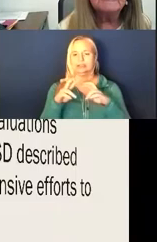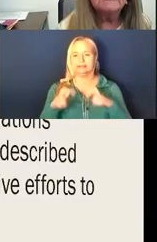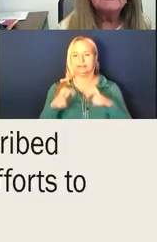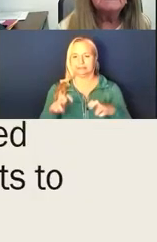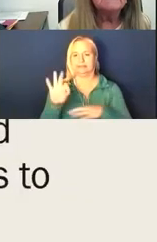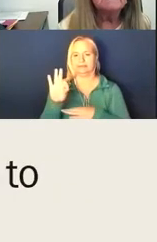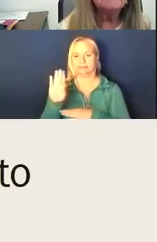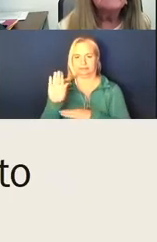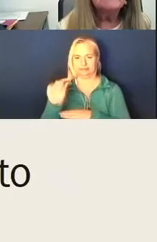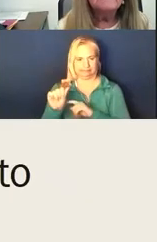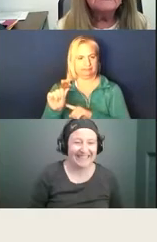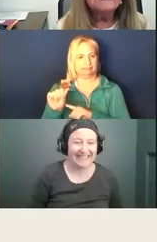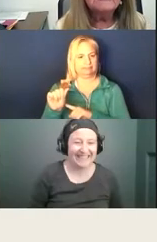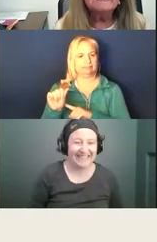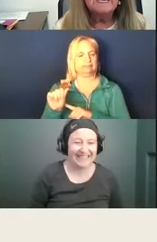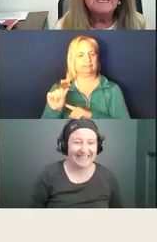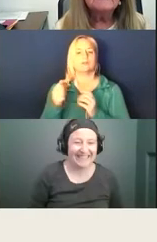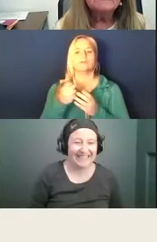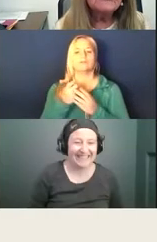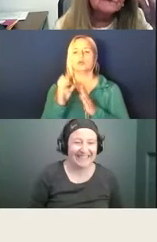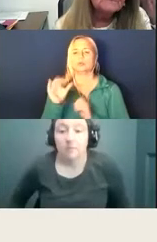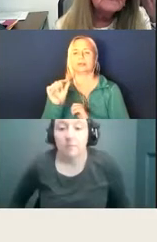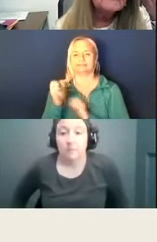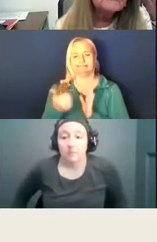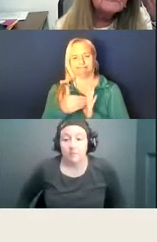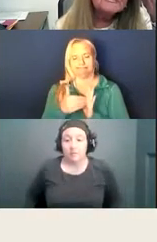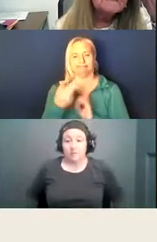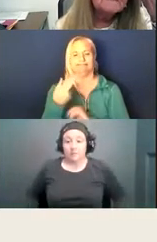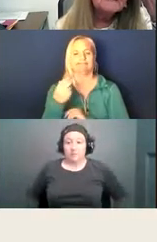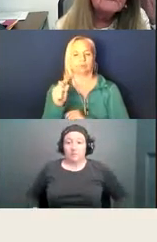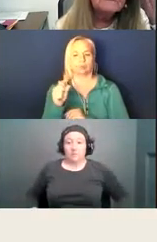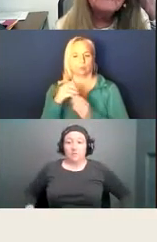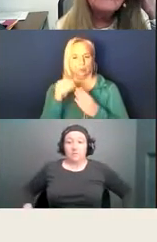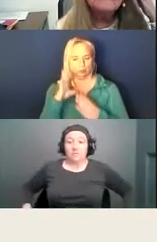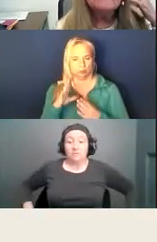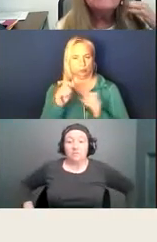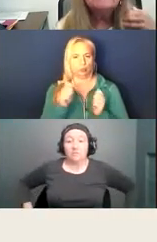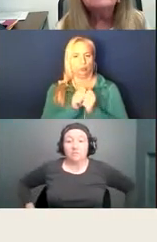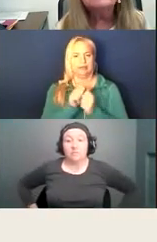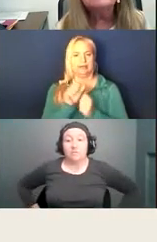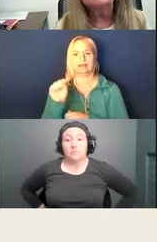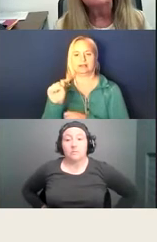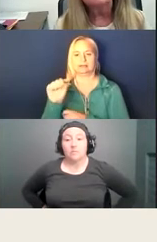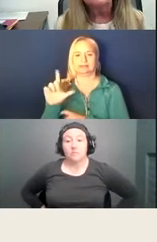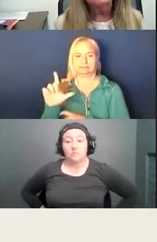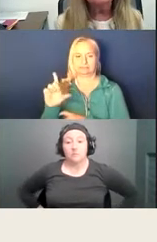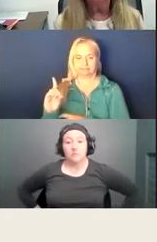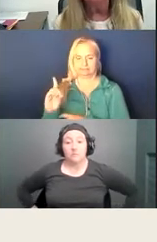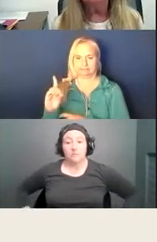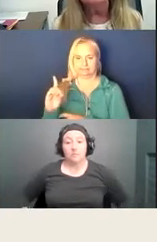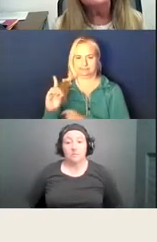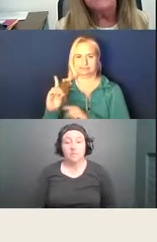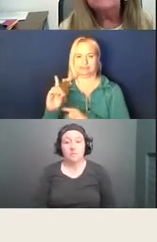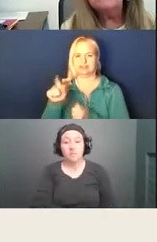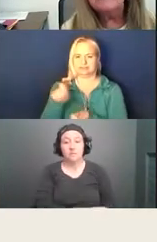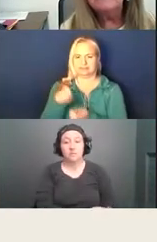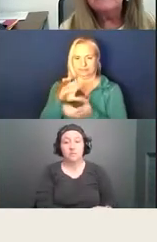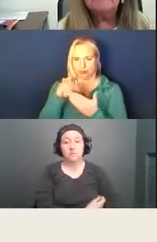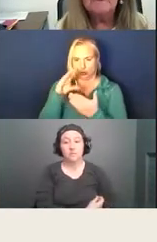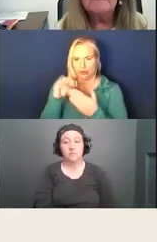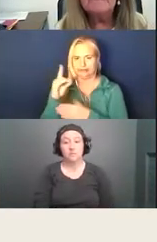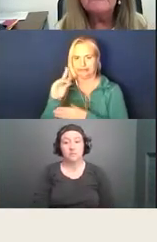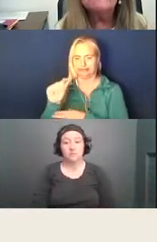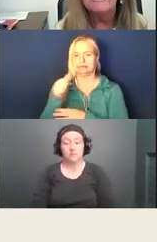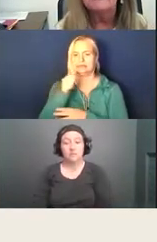couple cases here. This is again, a high school student with specific learning disabilities. Here, the parent is challenging